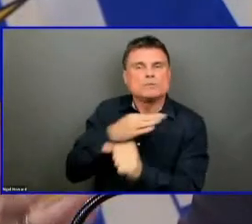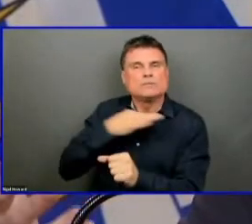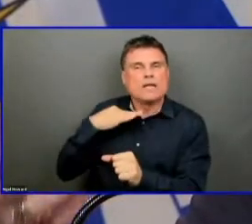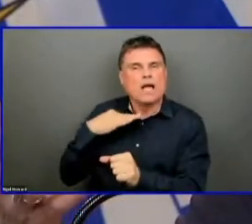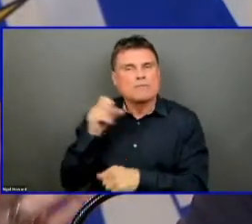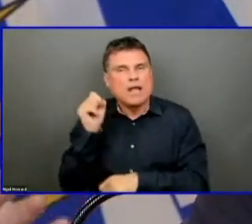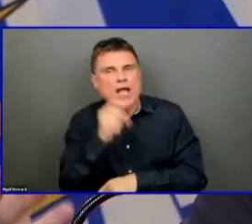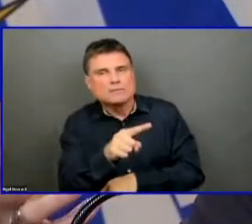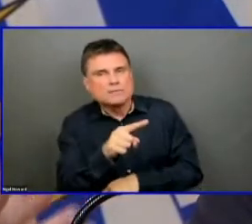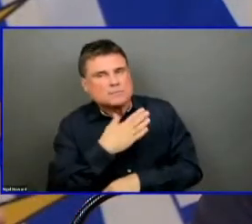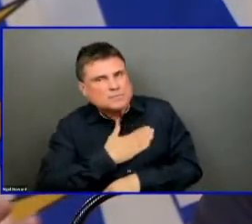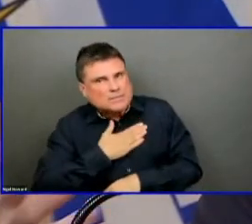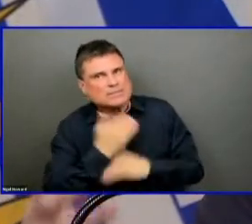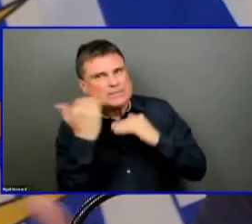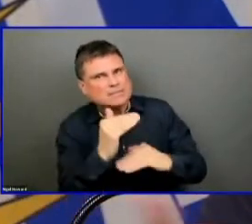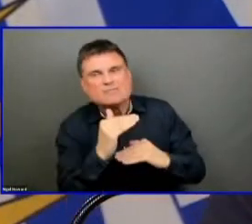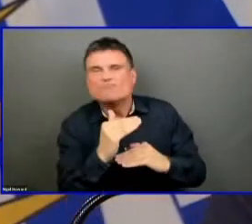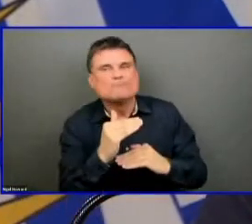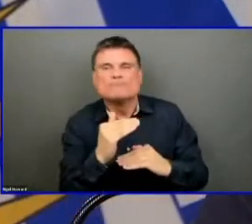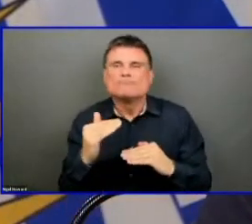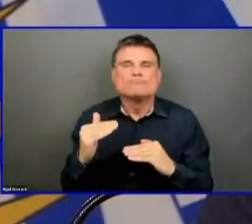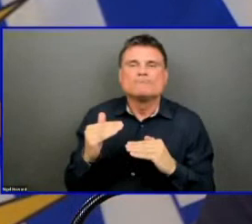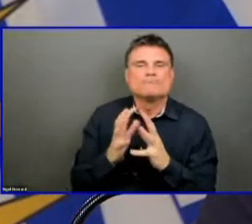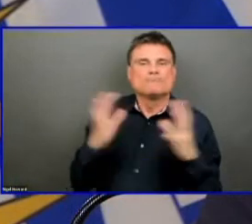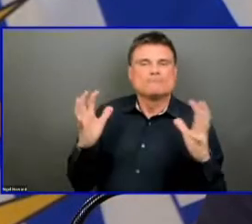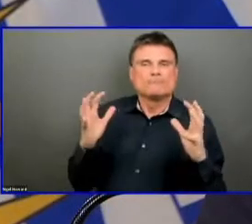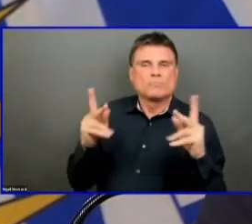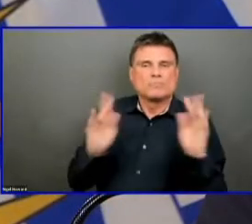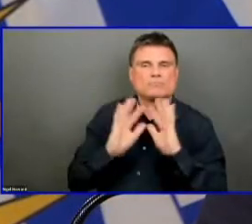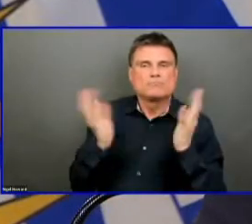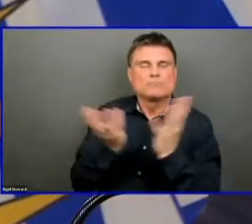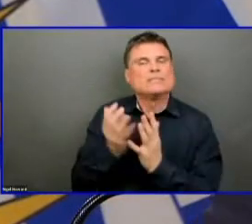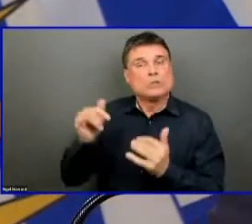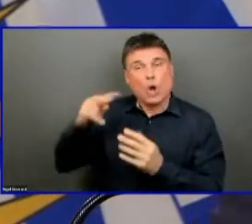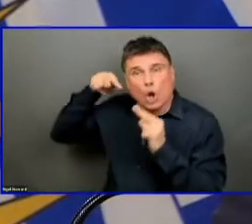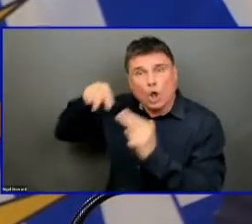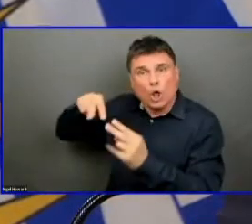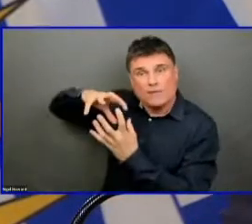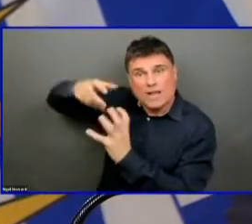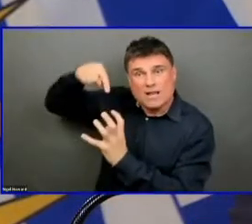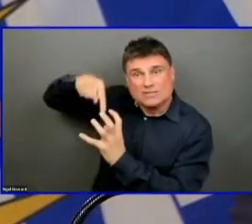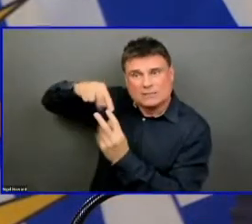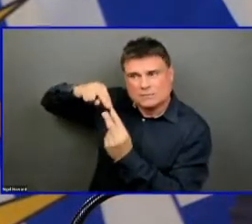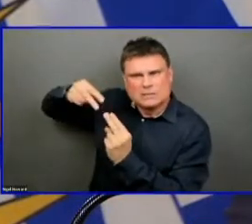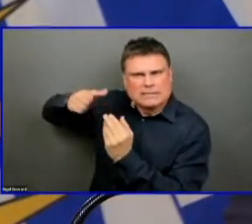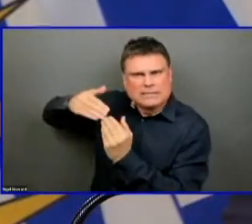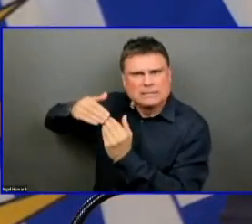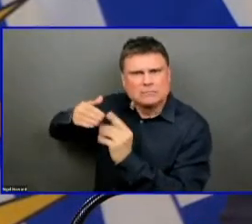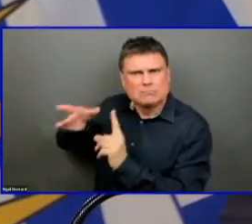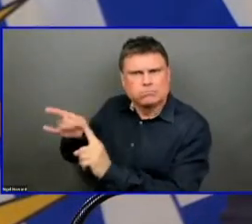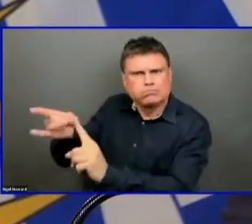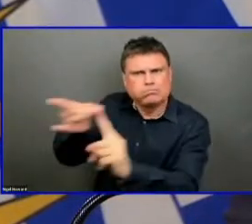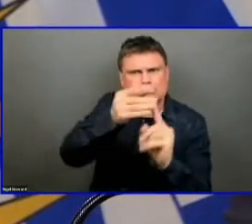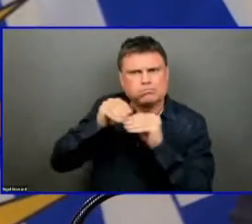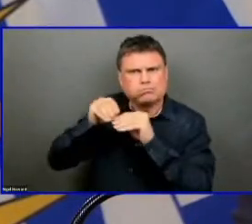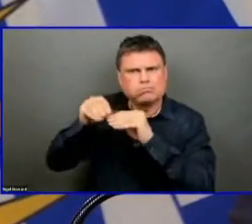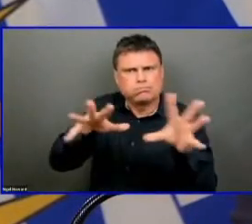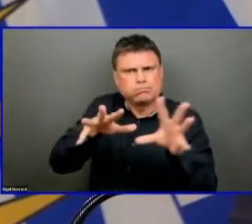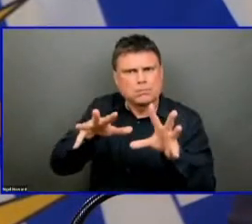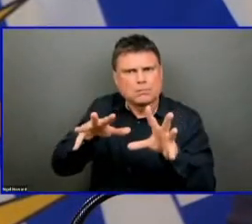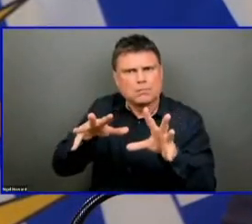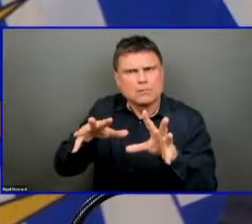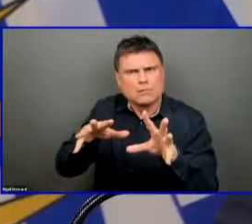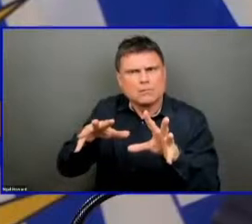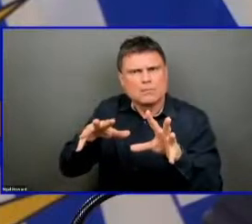more transmissible viruses that were causing infections, suddenly those little bits